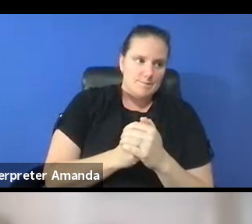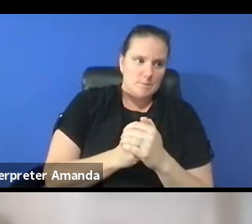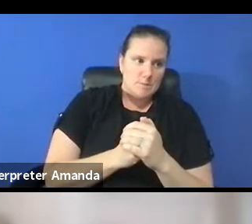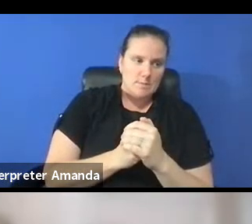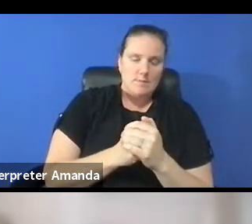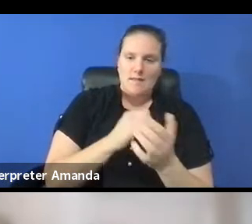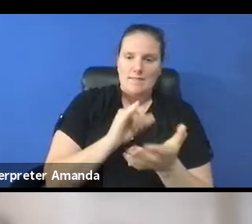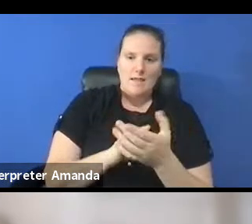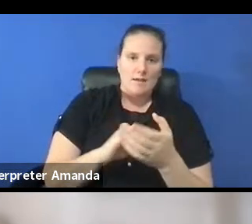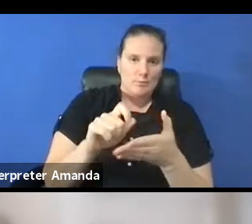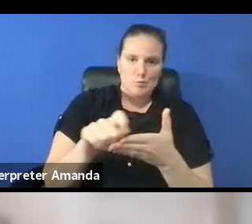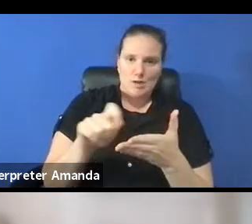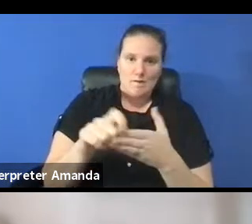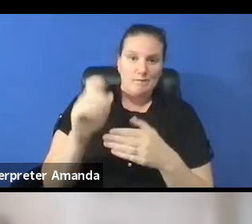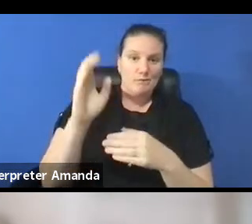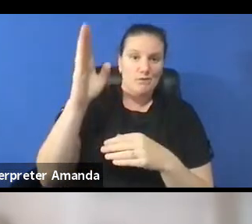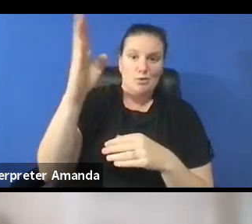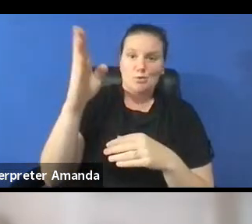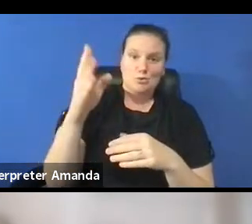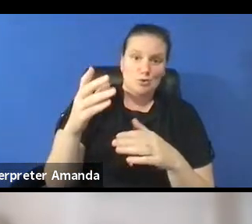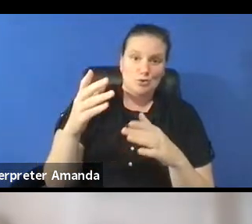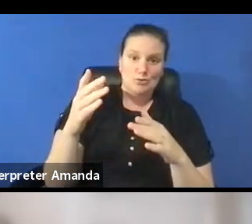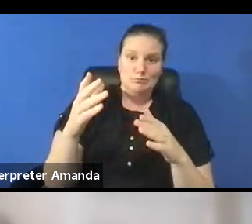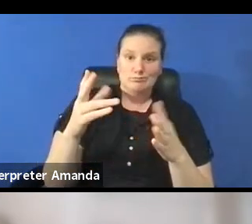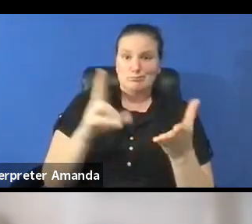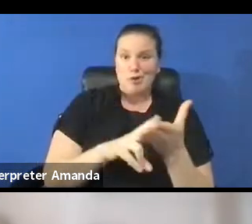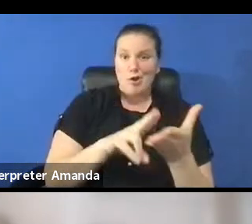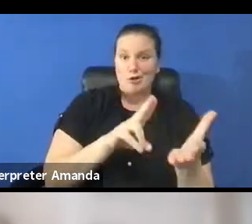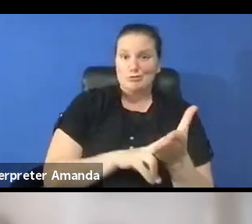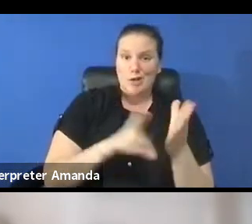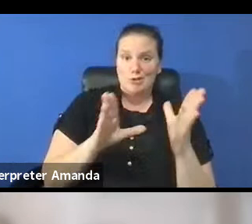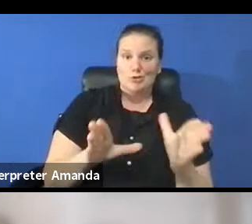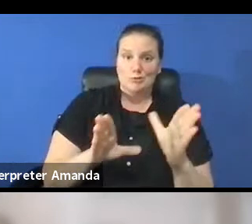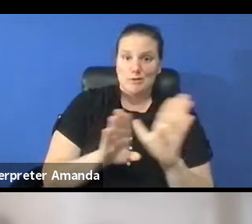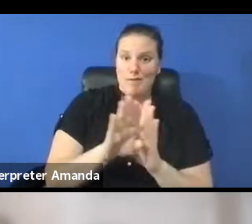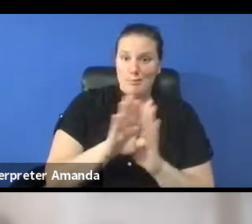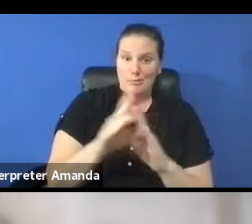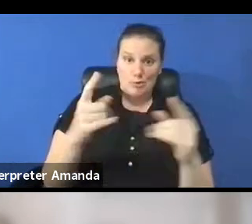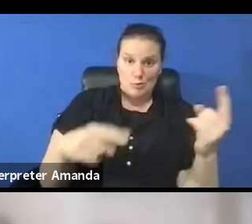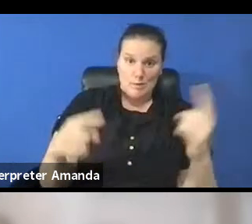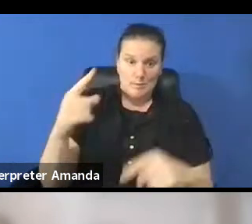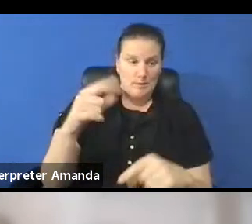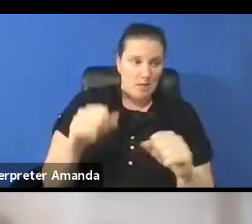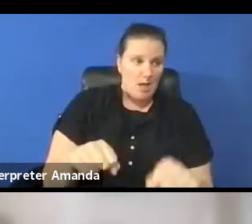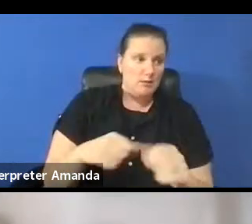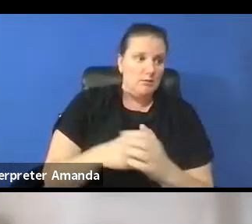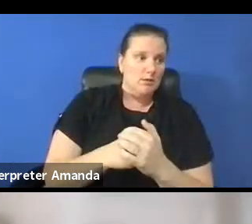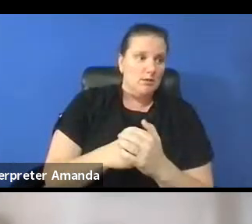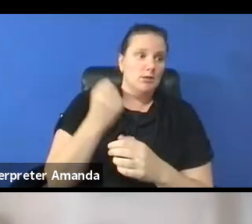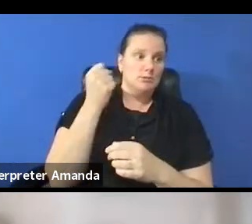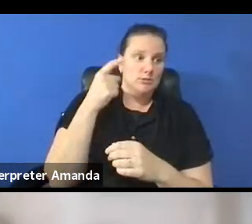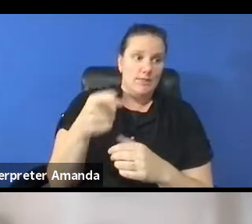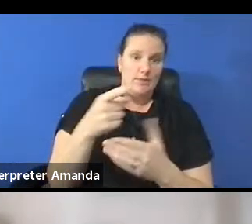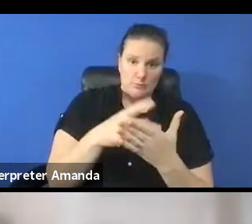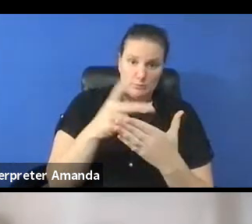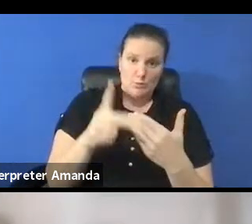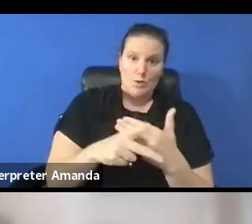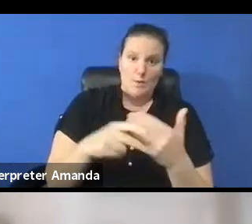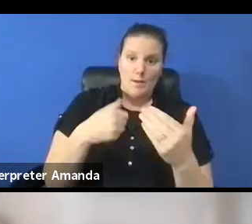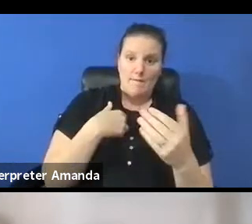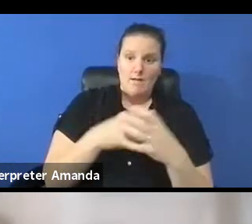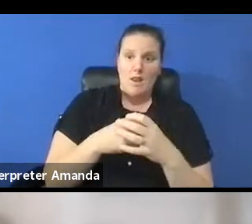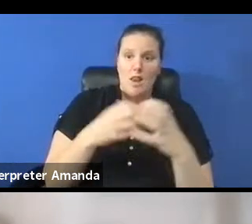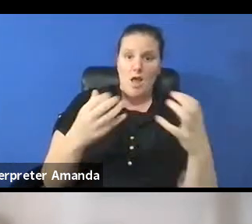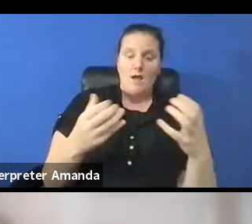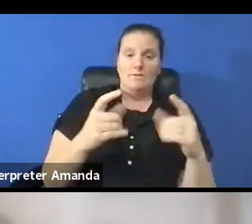this could be written into future contractors and developers agreements. Understand this program has a lot of different